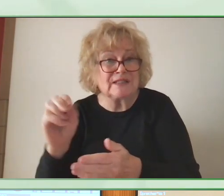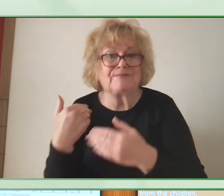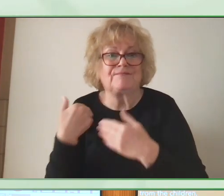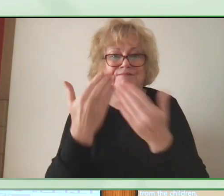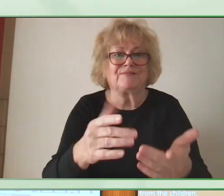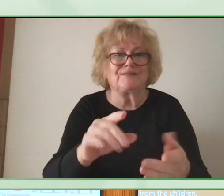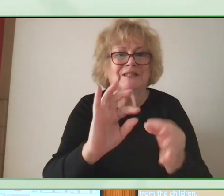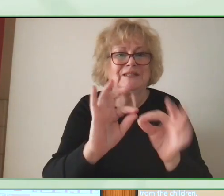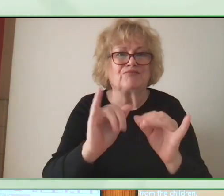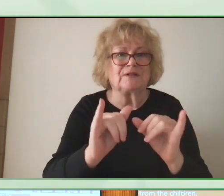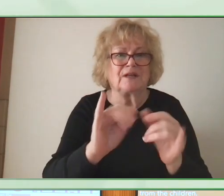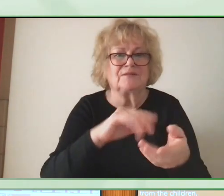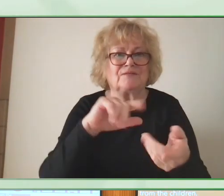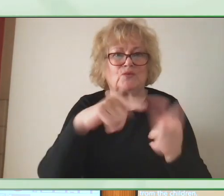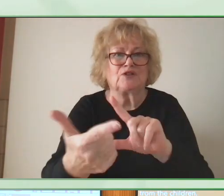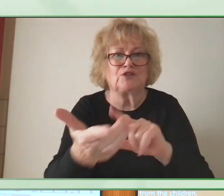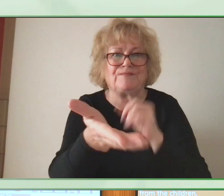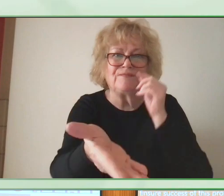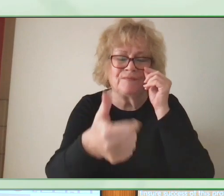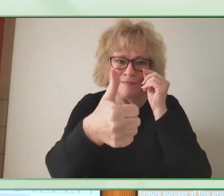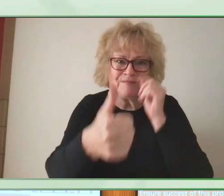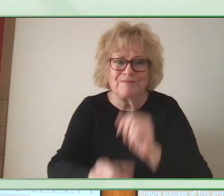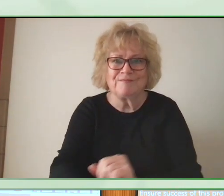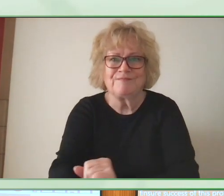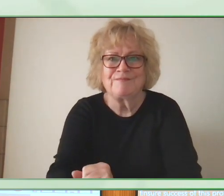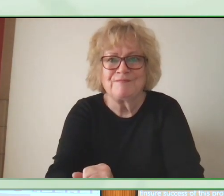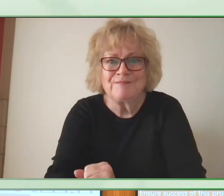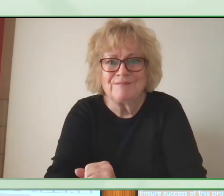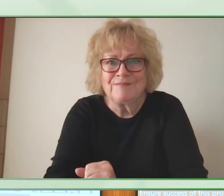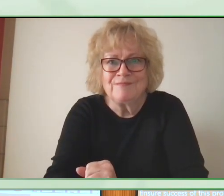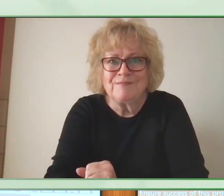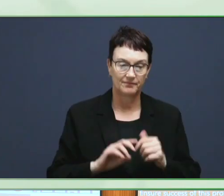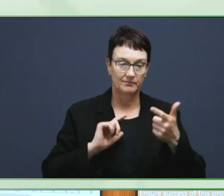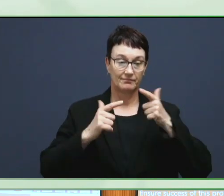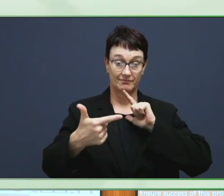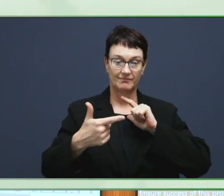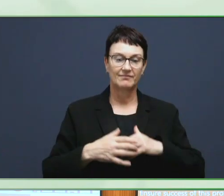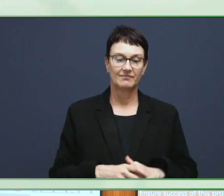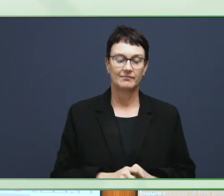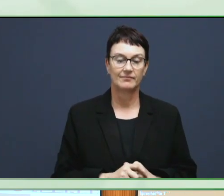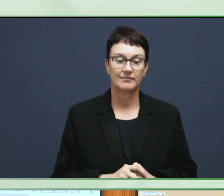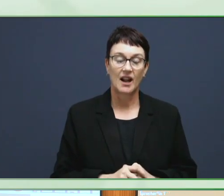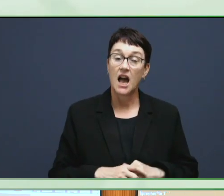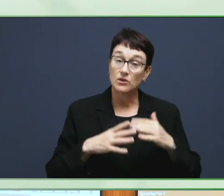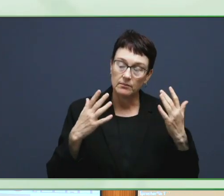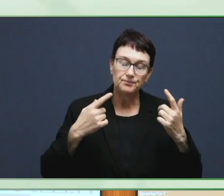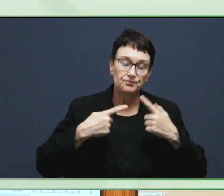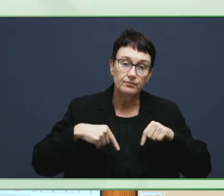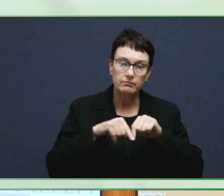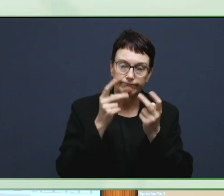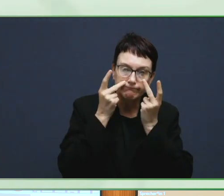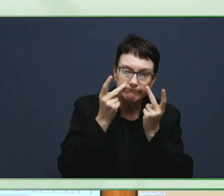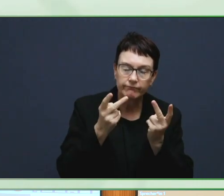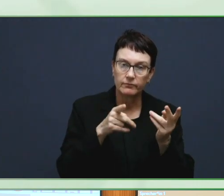this project, we focused just as much on transforming beneficiaries' mindsets as we did on developing their